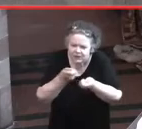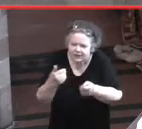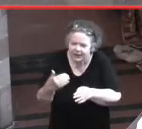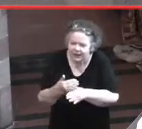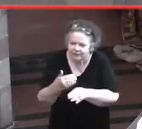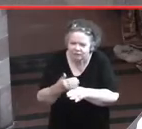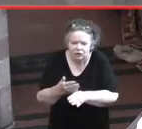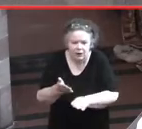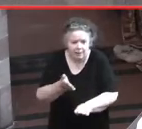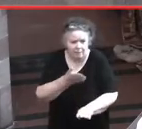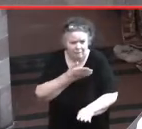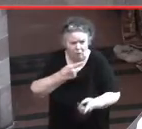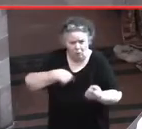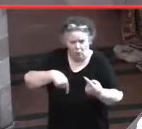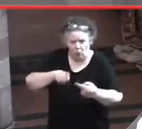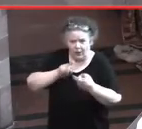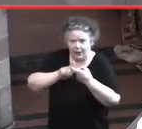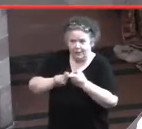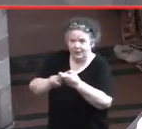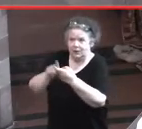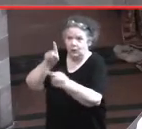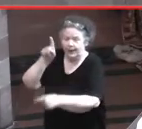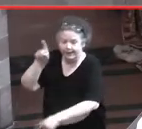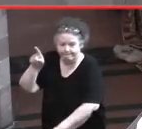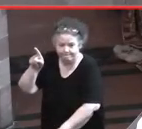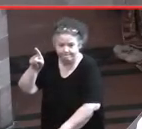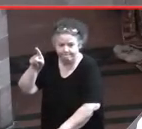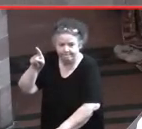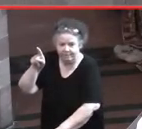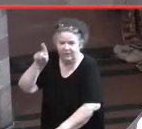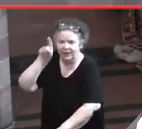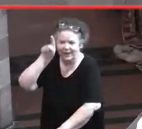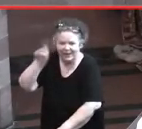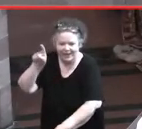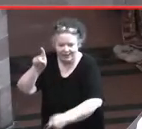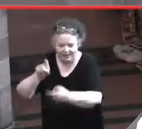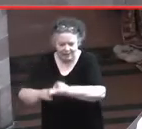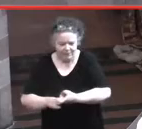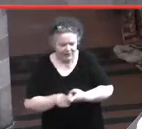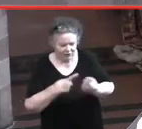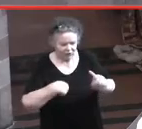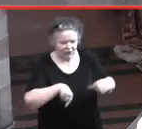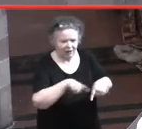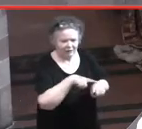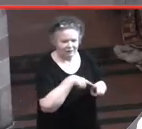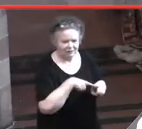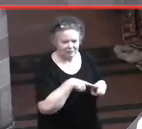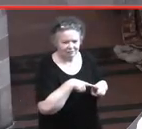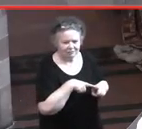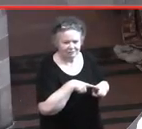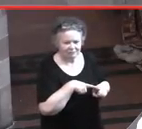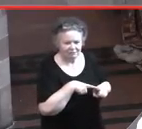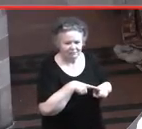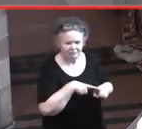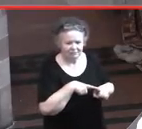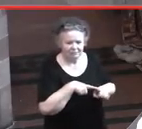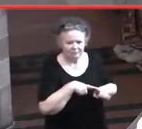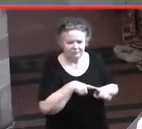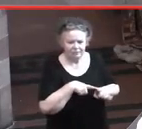long before our commitment to God. There was God's commitment to us.